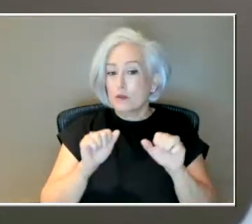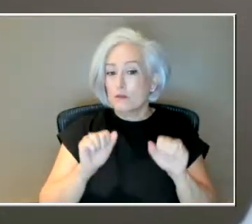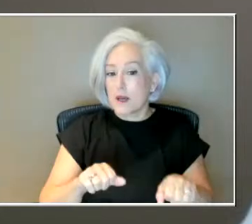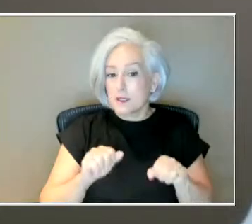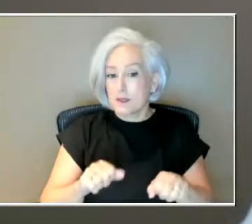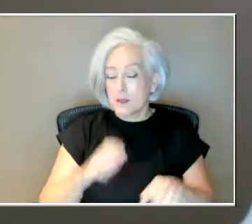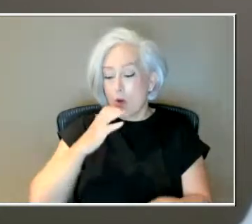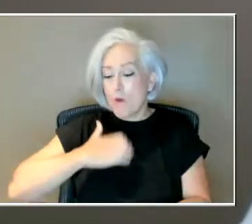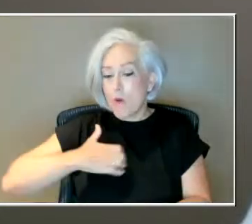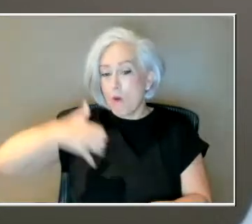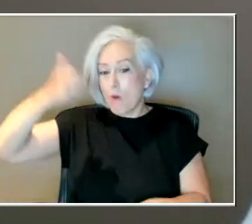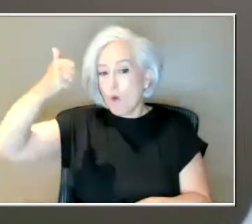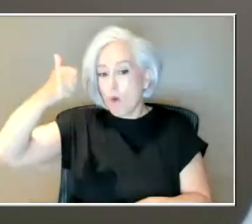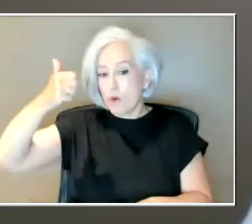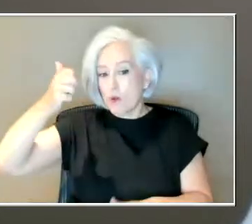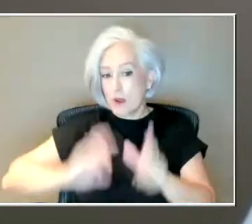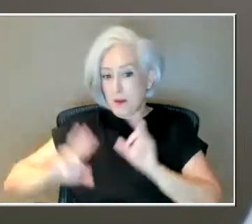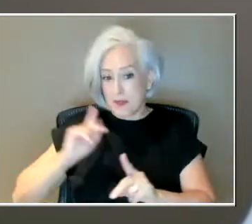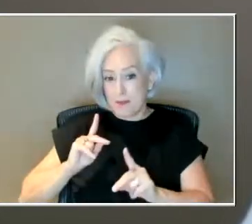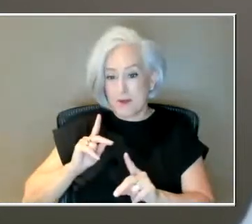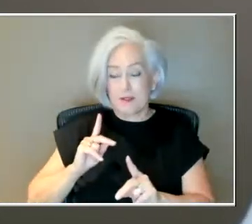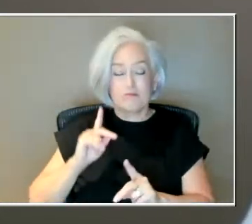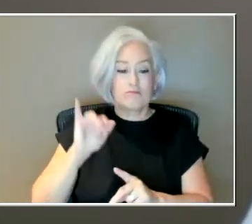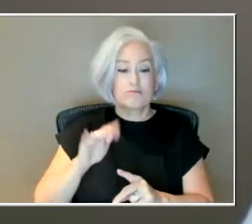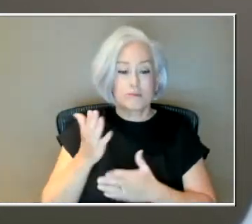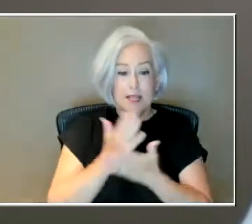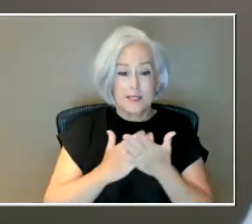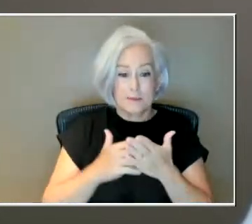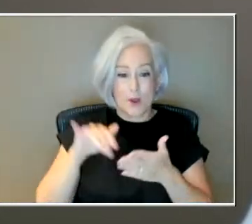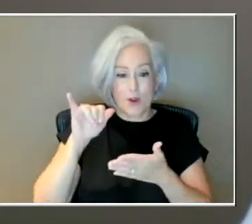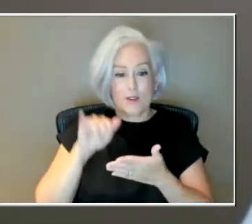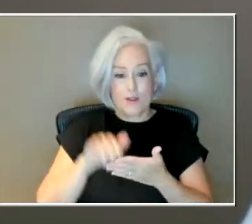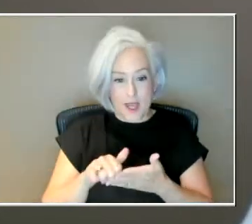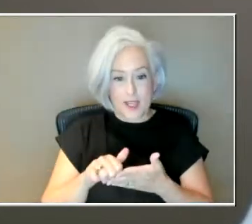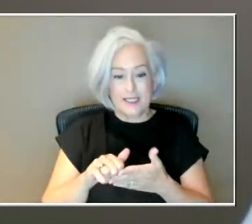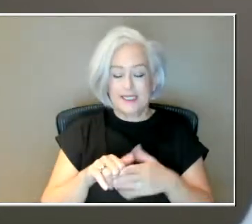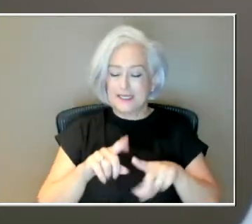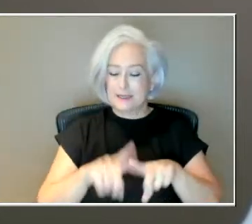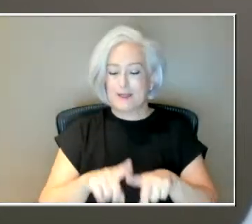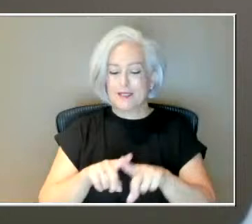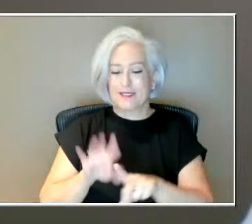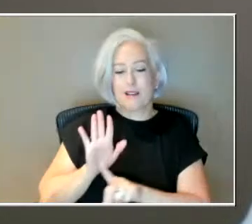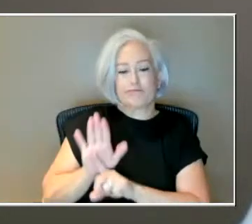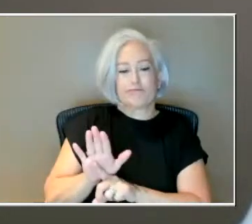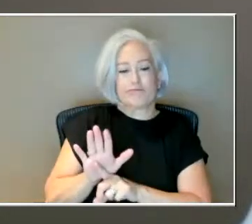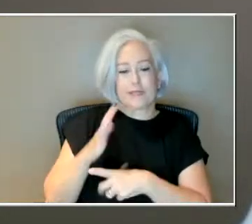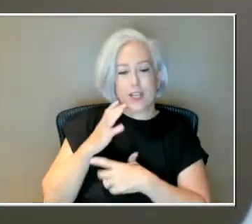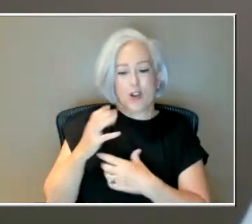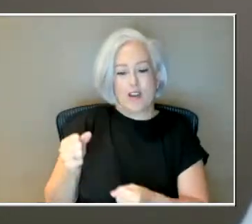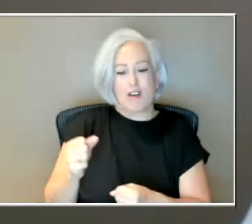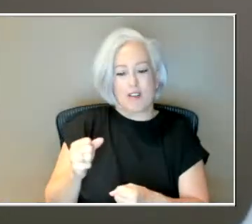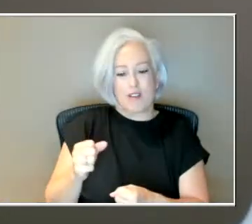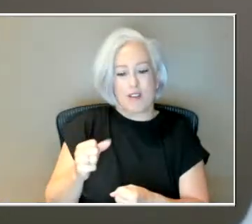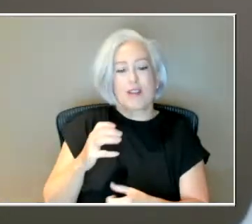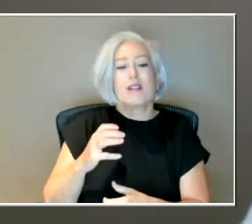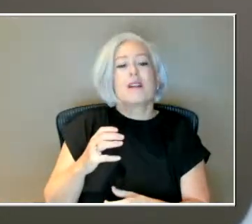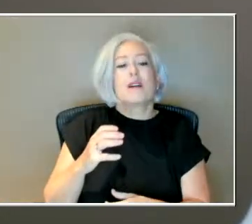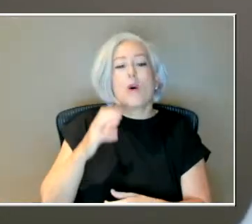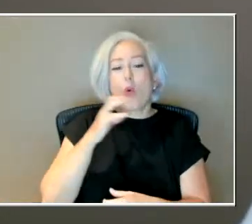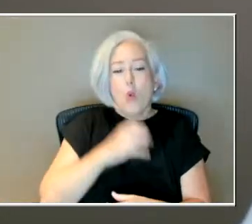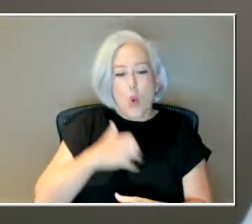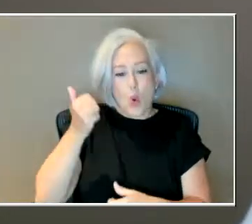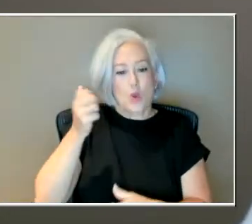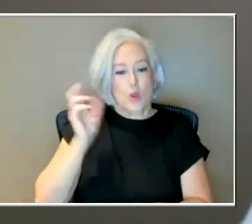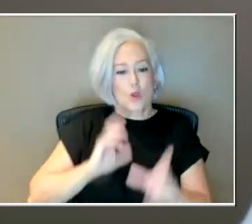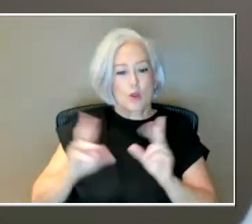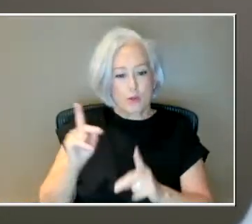patients, and that's really part of it is the social determinants of health. Elderly patients are often in older homes. Their air conditioning